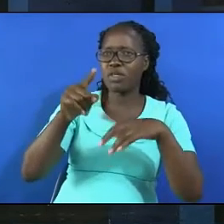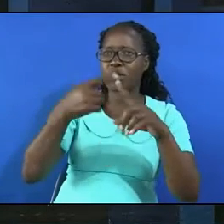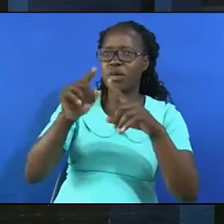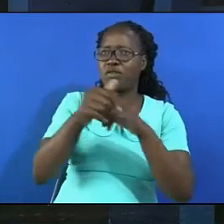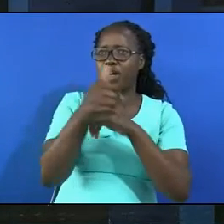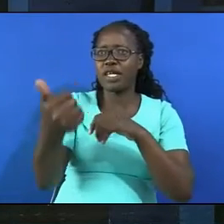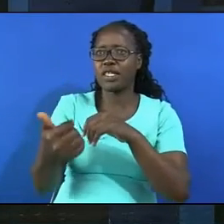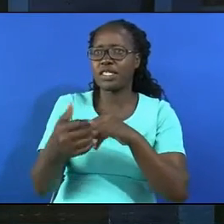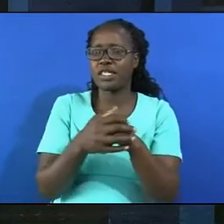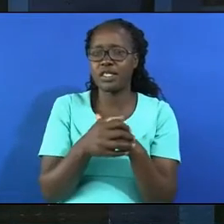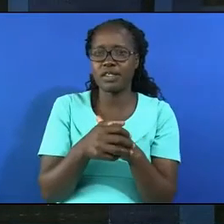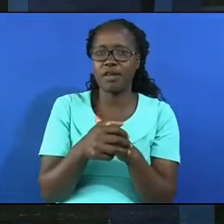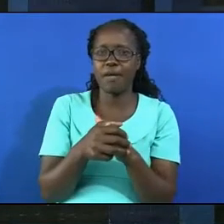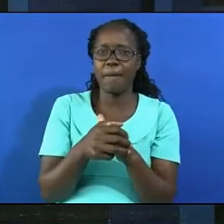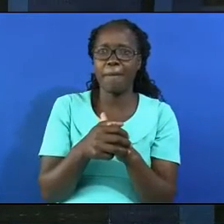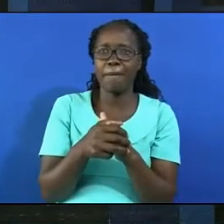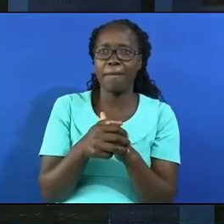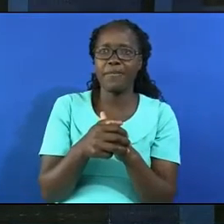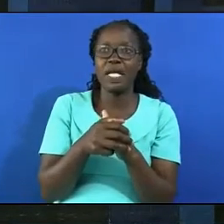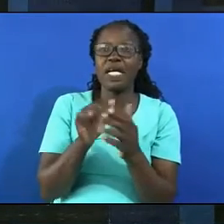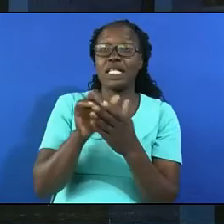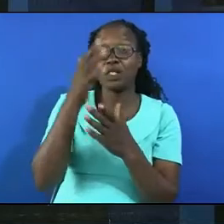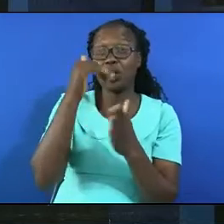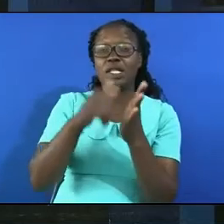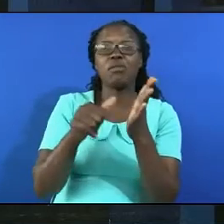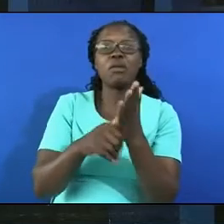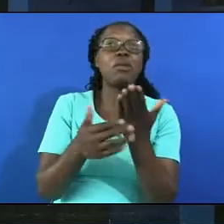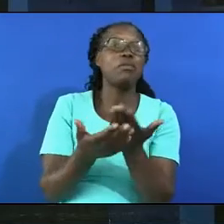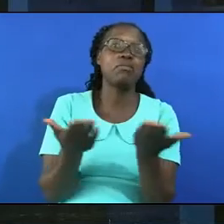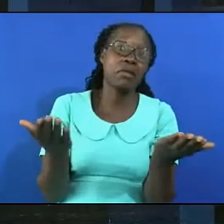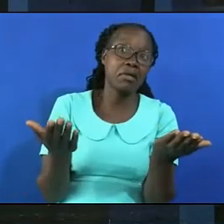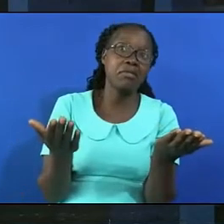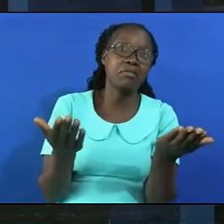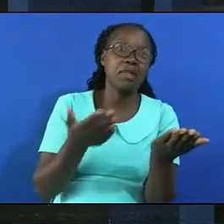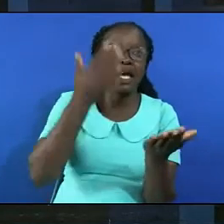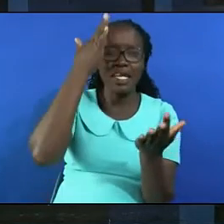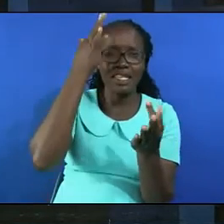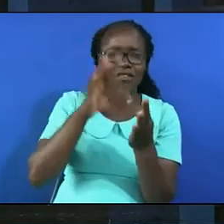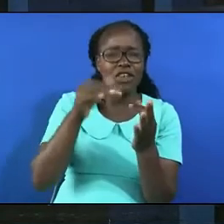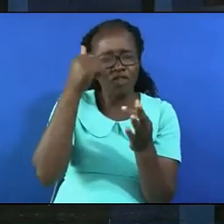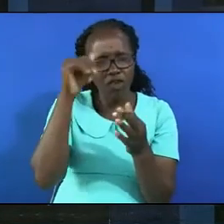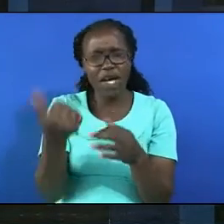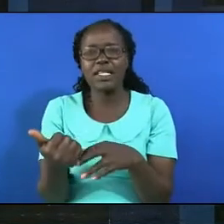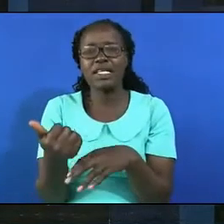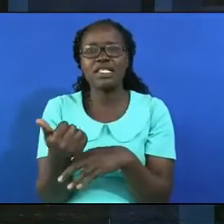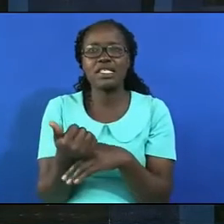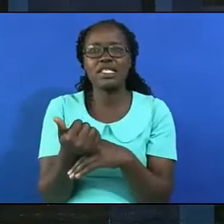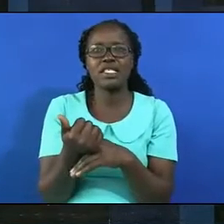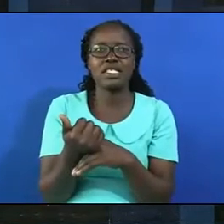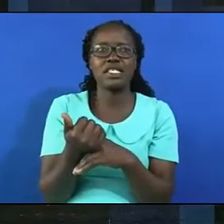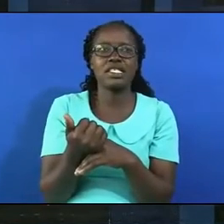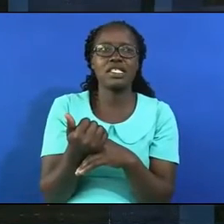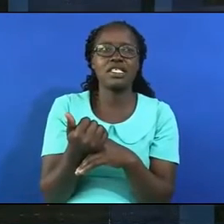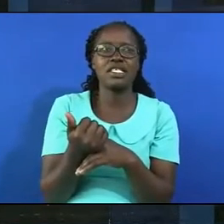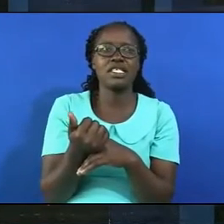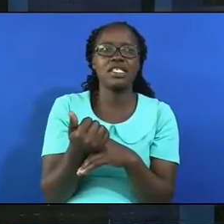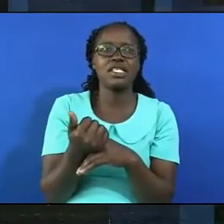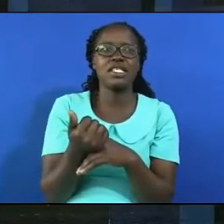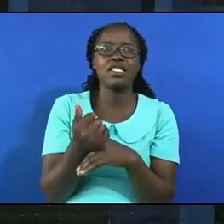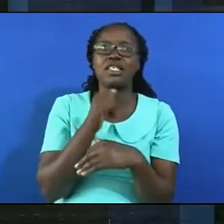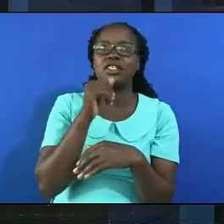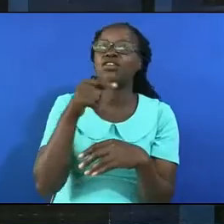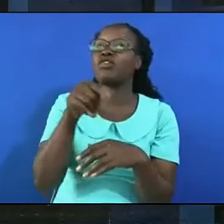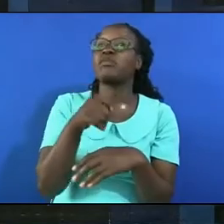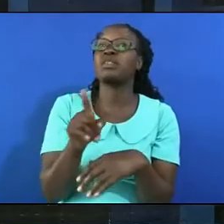who? For others. And that's where the problem is. Their faith was for others. Their faith was not